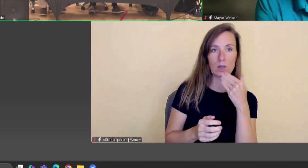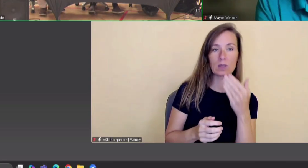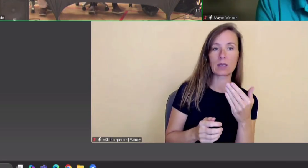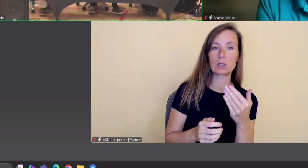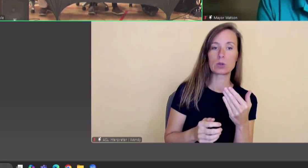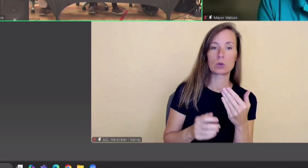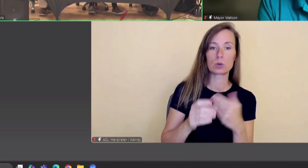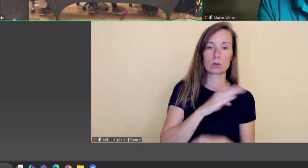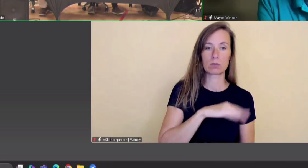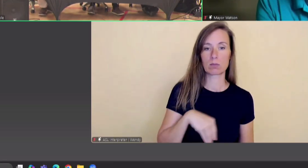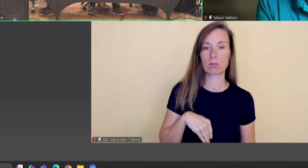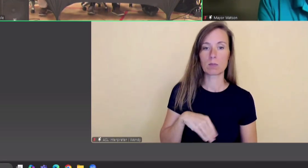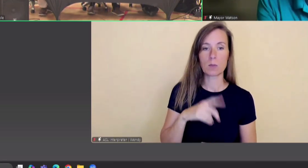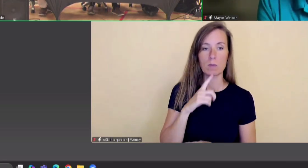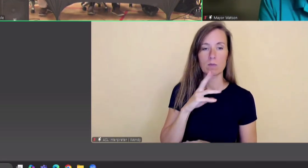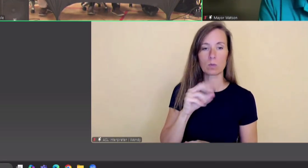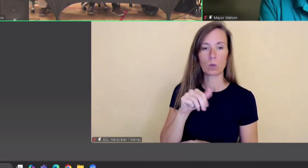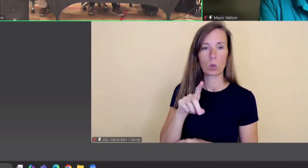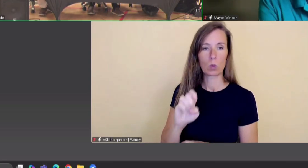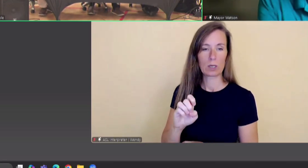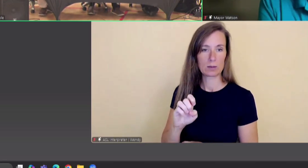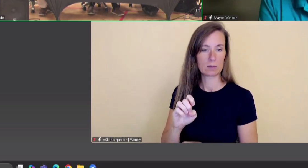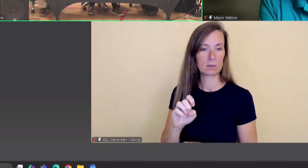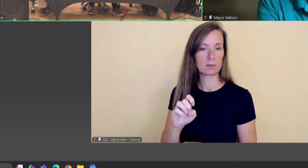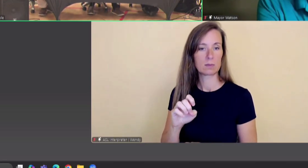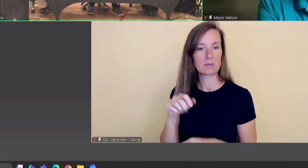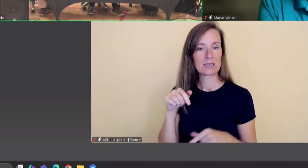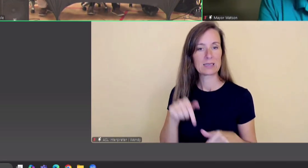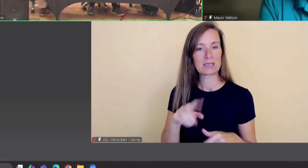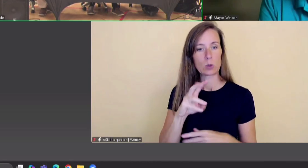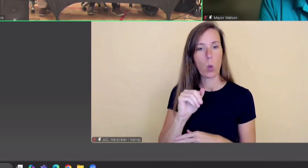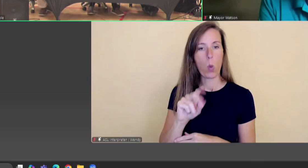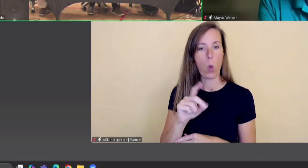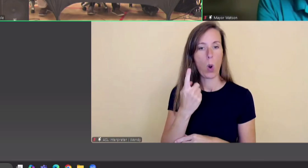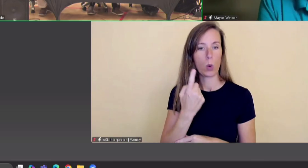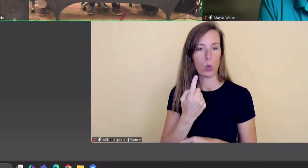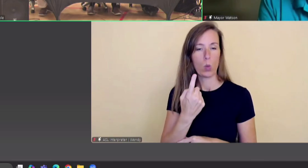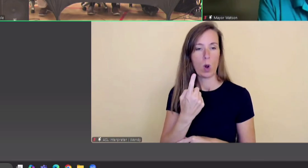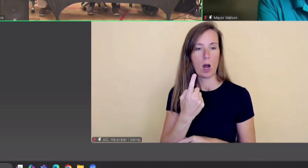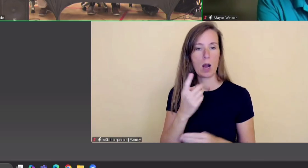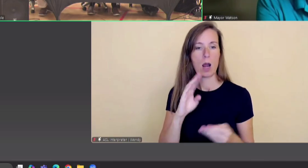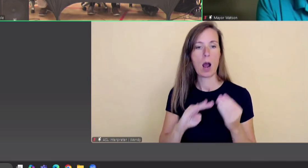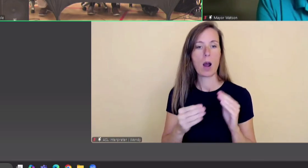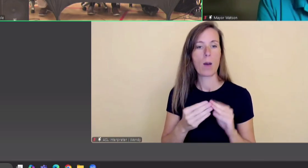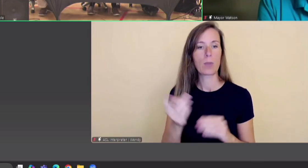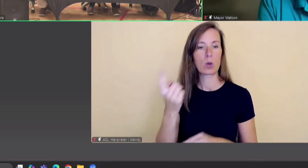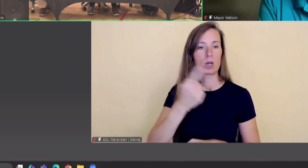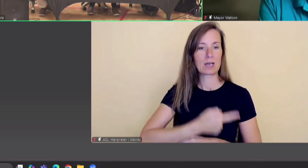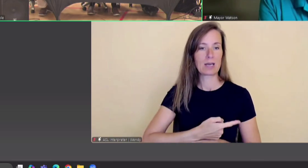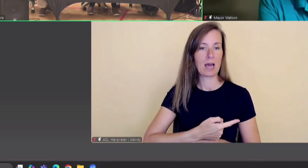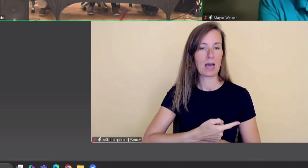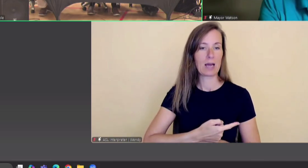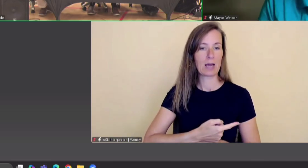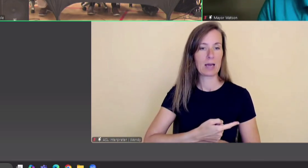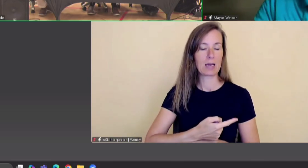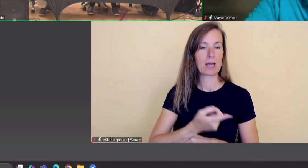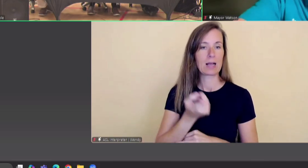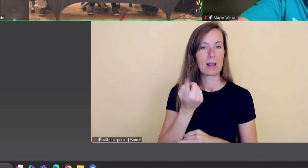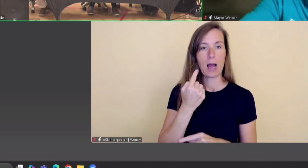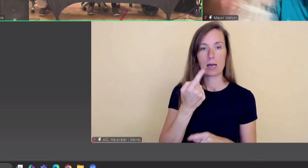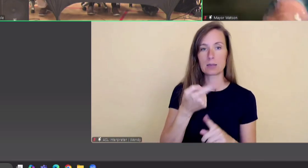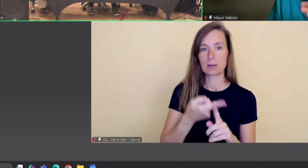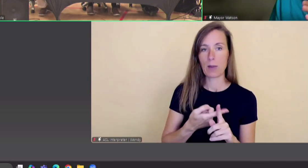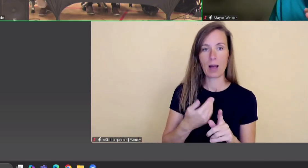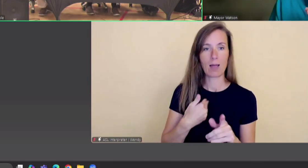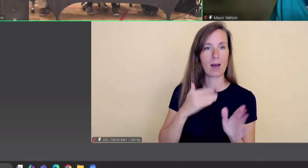the Ward 1 30th Annual Community Day. That was last month. We had an amazing